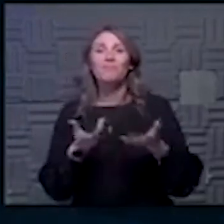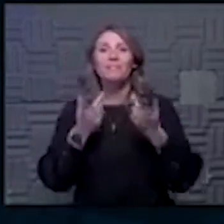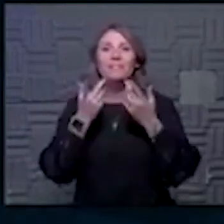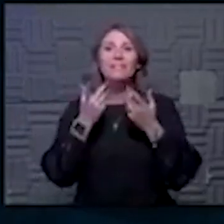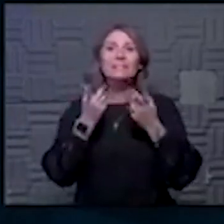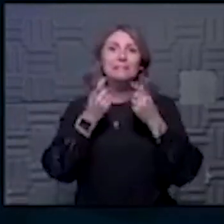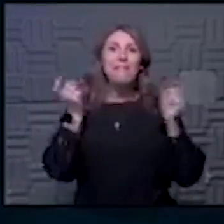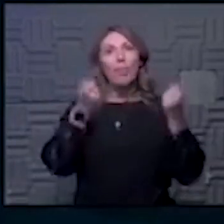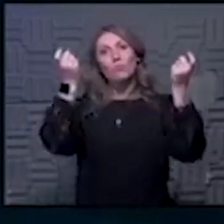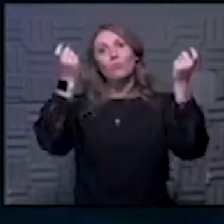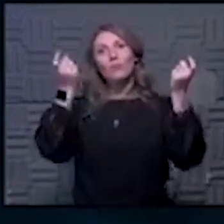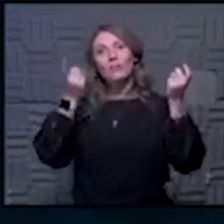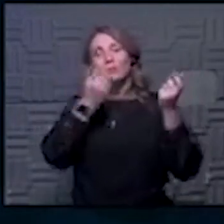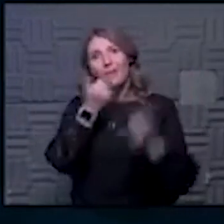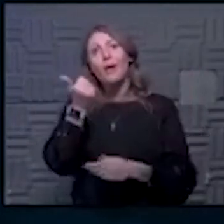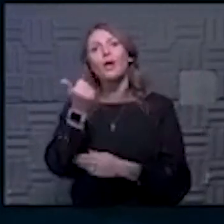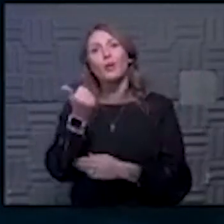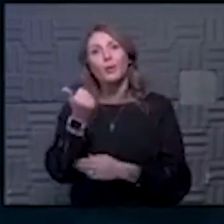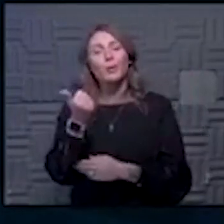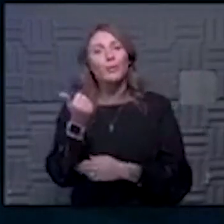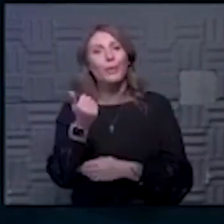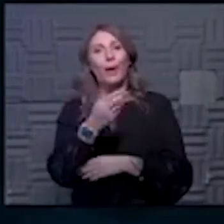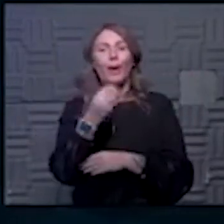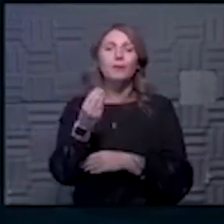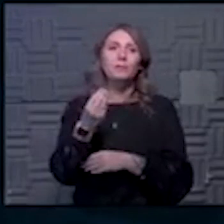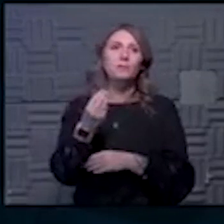celebrations, the better. You know,